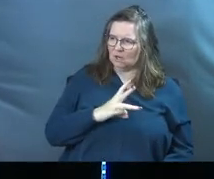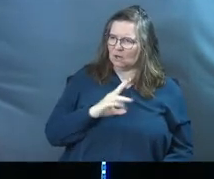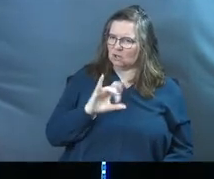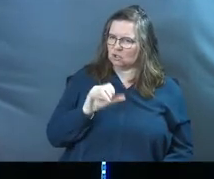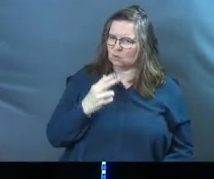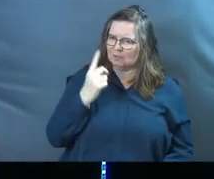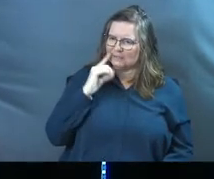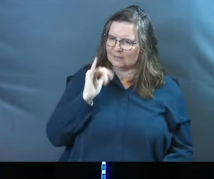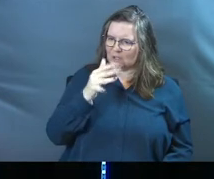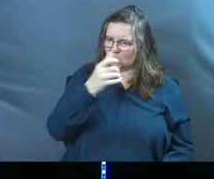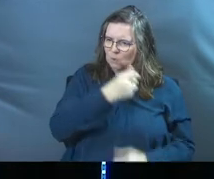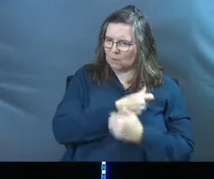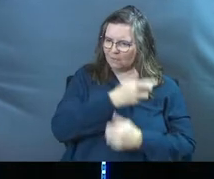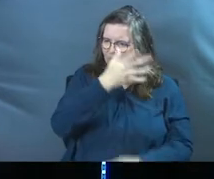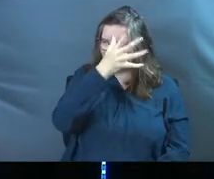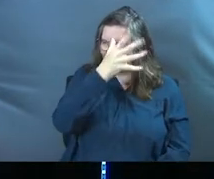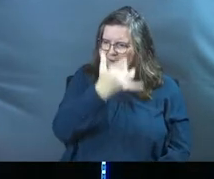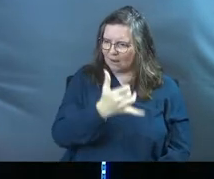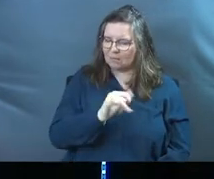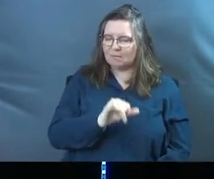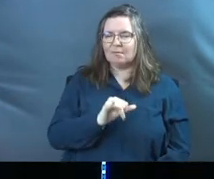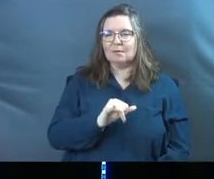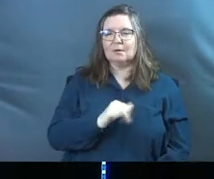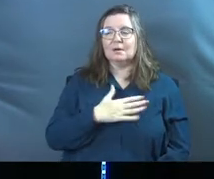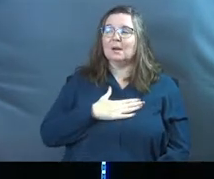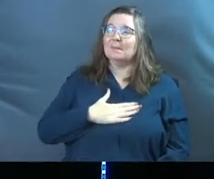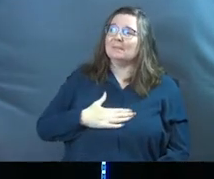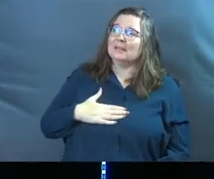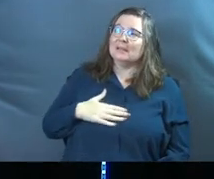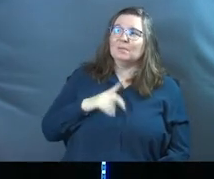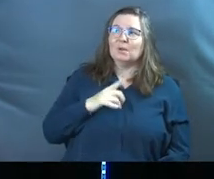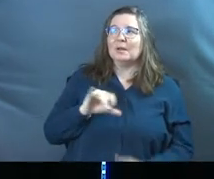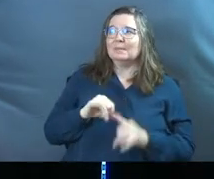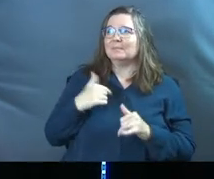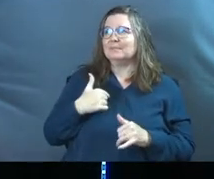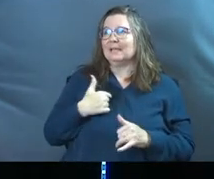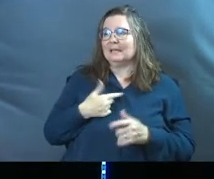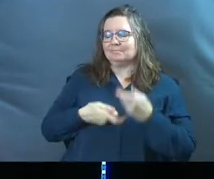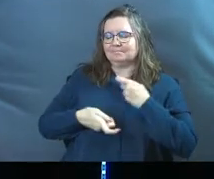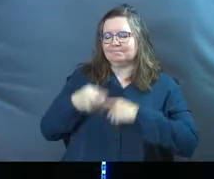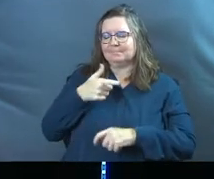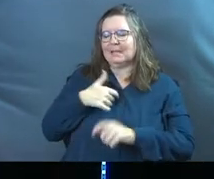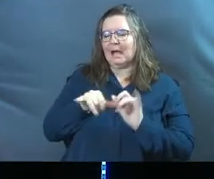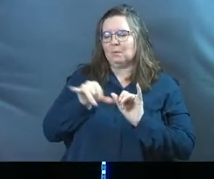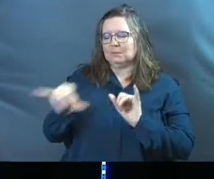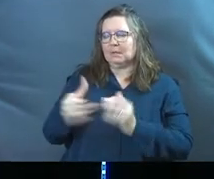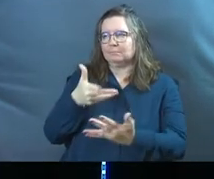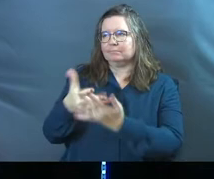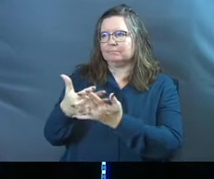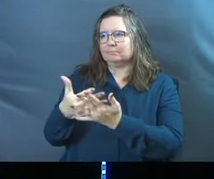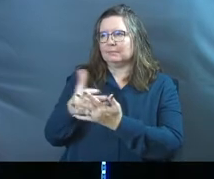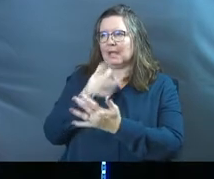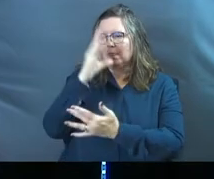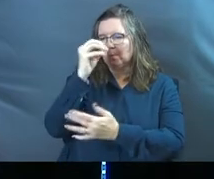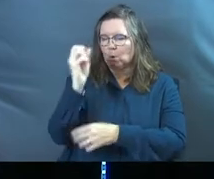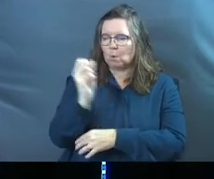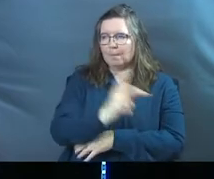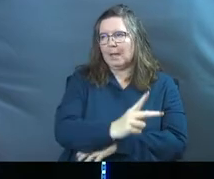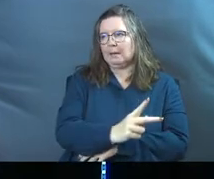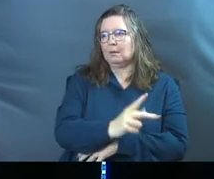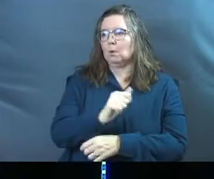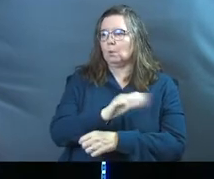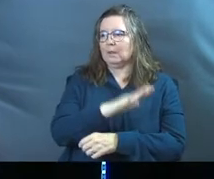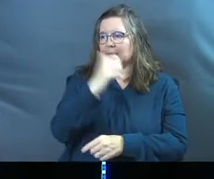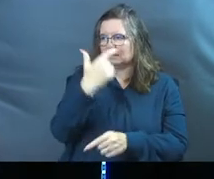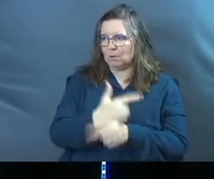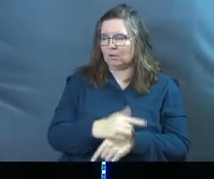dad. So please, my Lord, let me stay here as a slave instead of the boy, and let the boy return